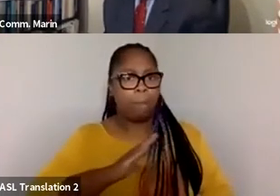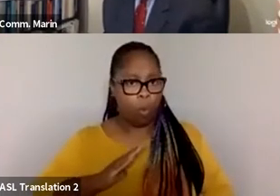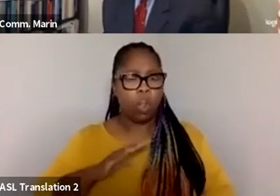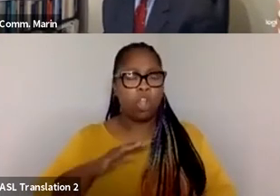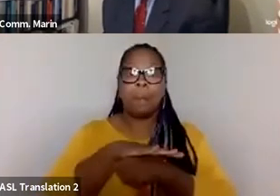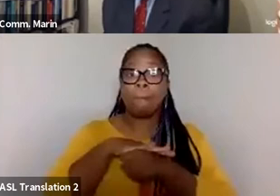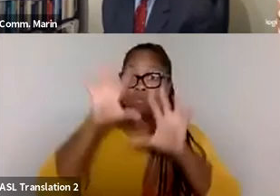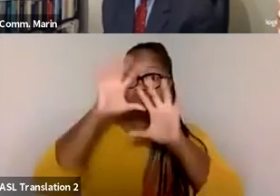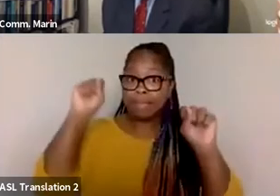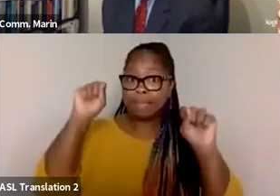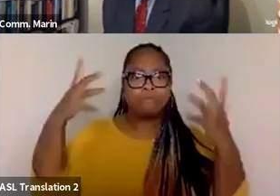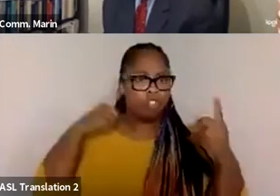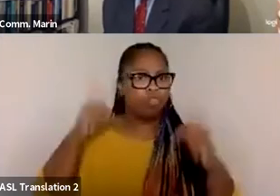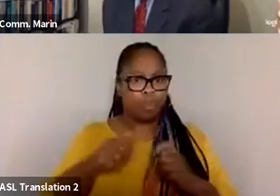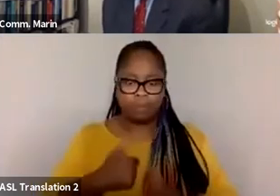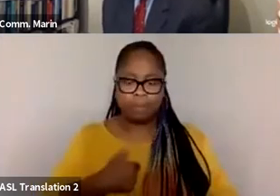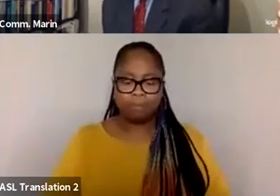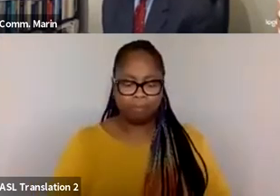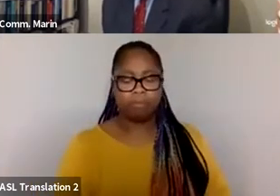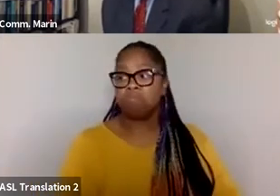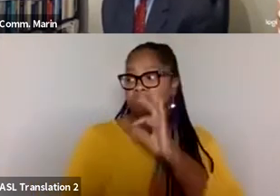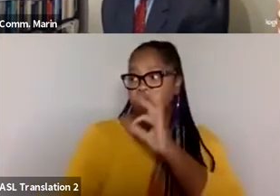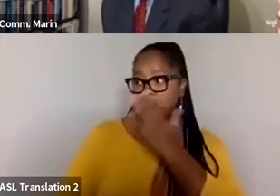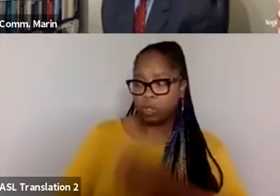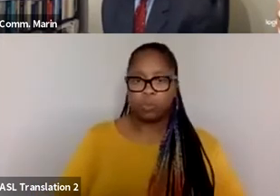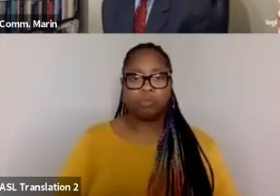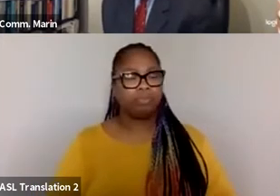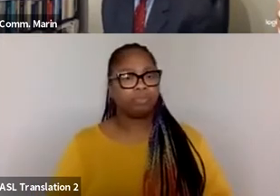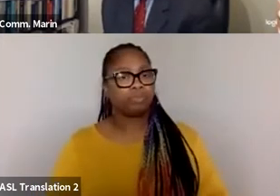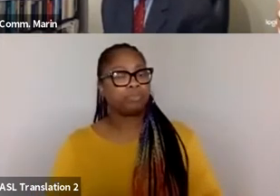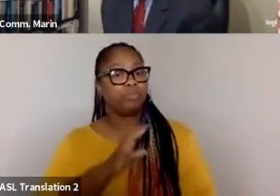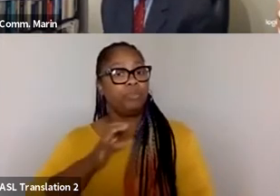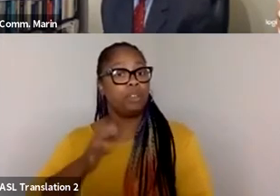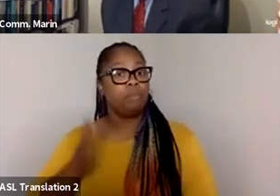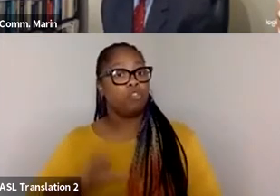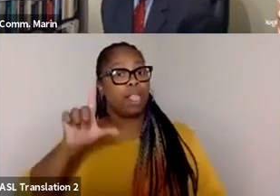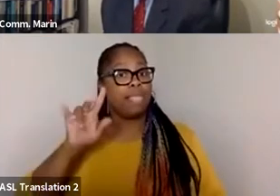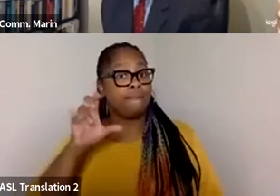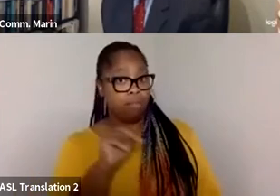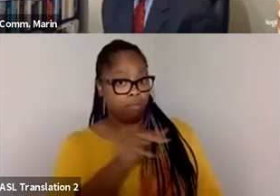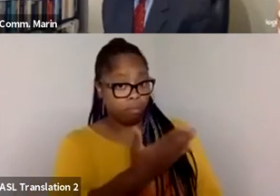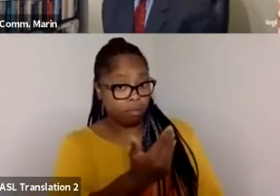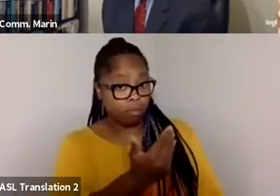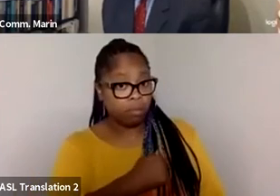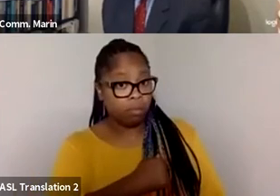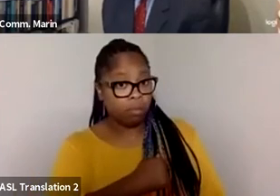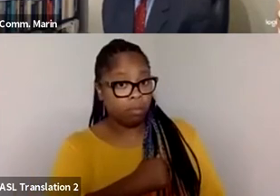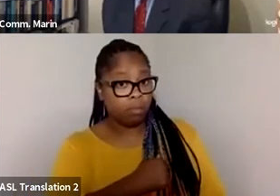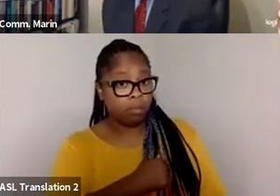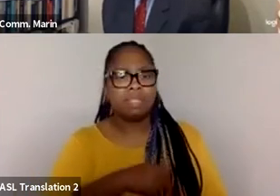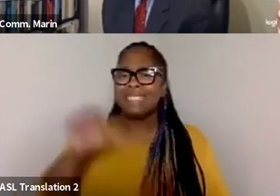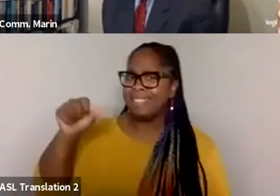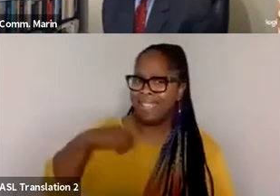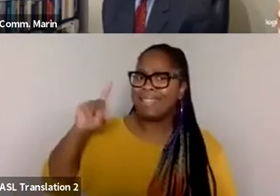have agreed with me on that point. Thank you. Commissioner Levin, did you have a question? I did, but in the